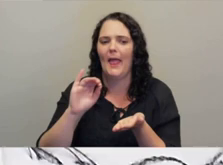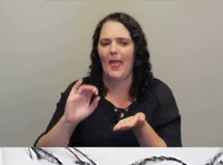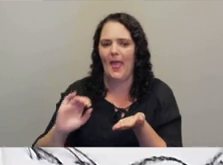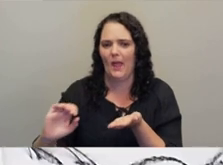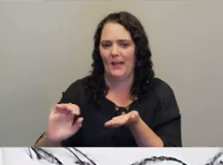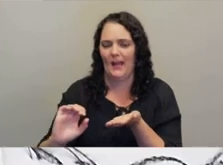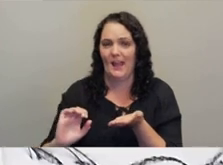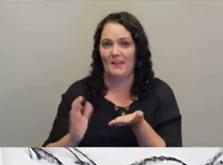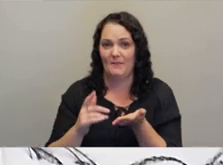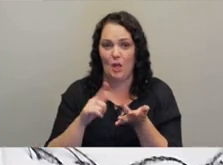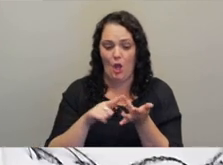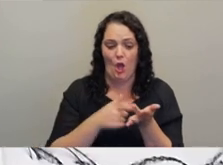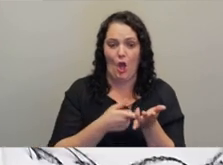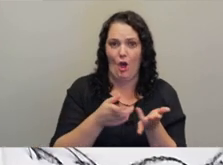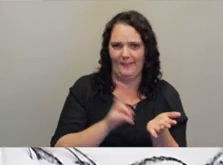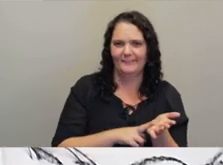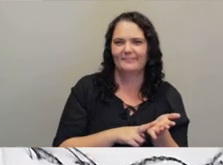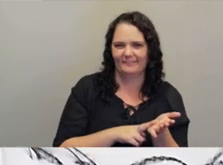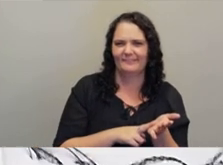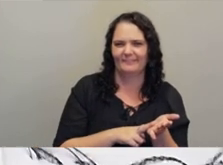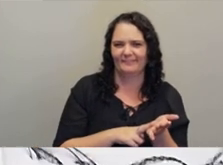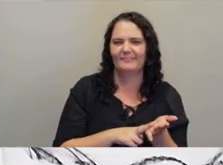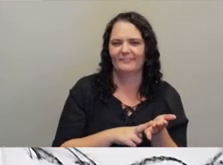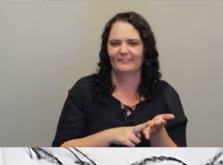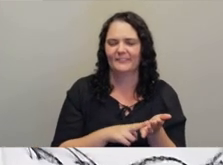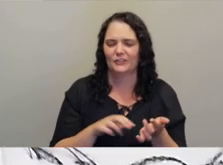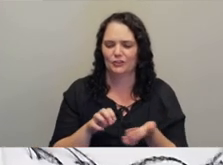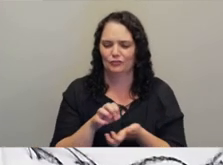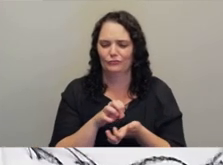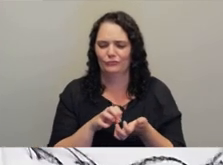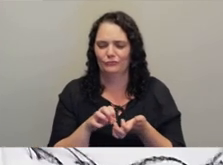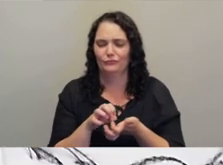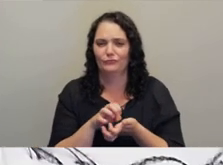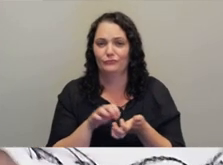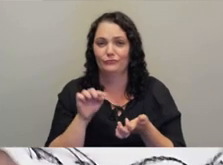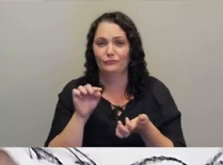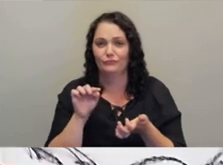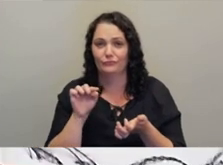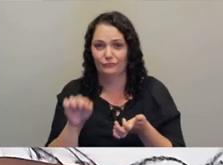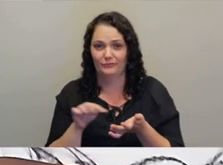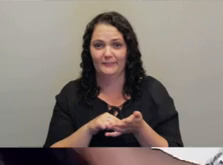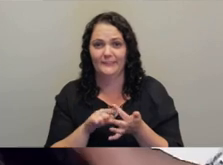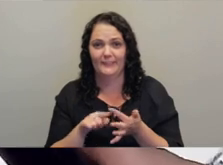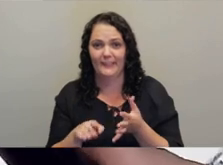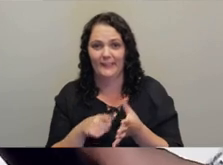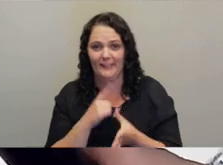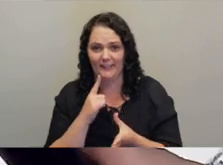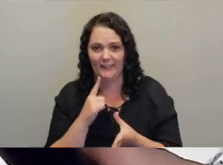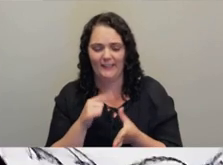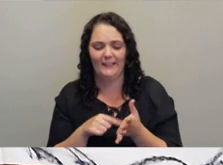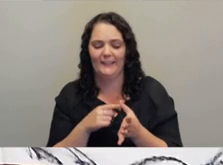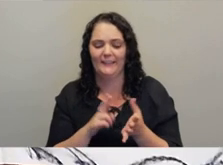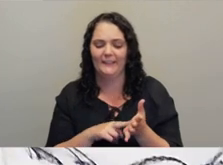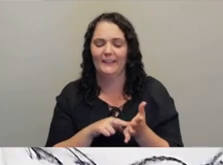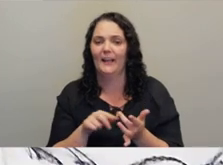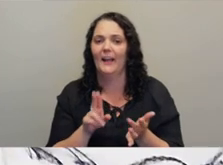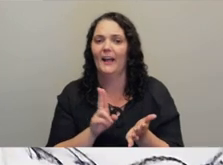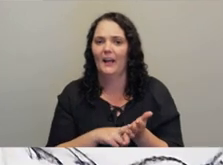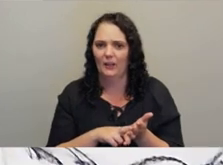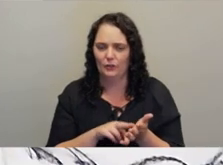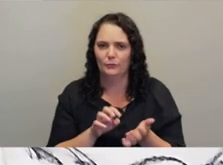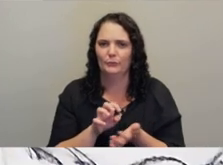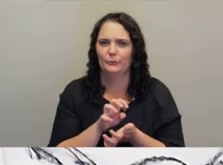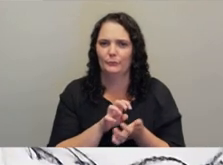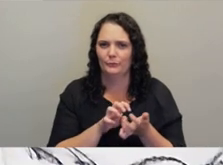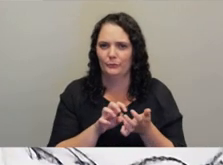And it's when the iron interacts with it, you make an iron tannin ink and iron gall ink. You can even